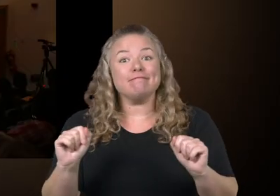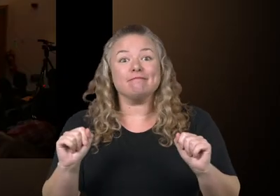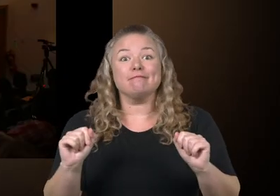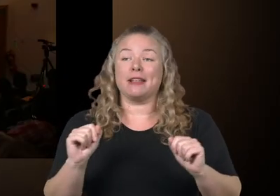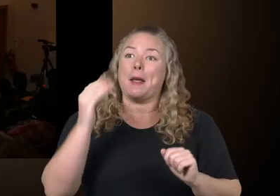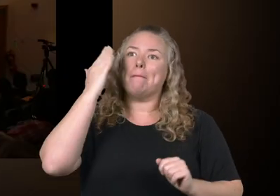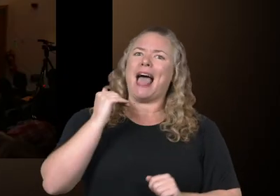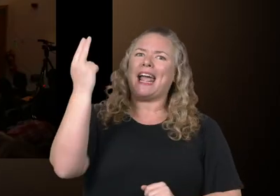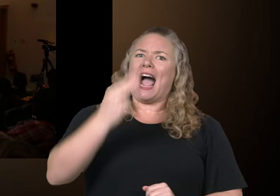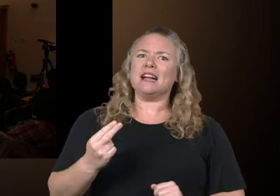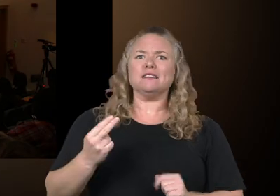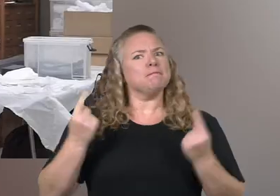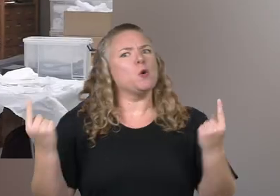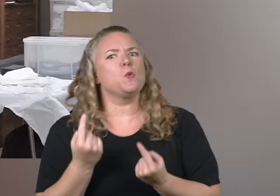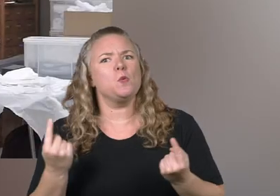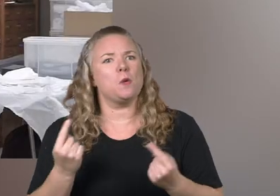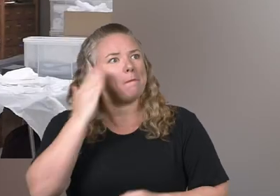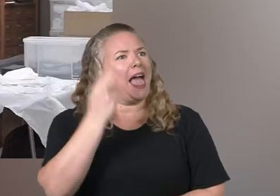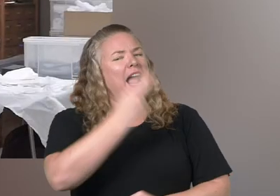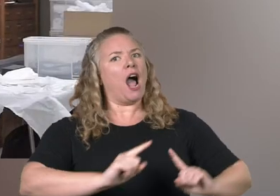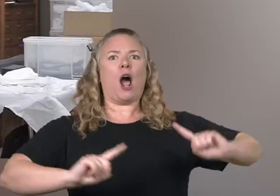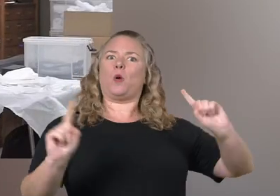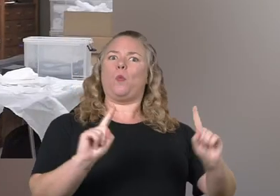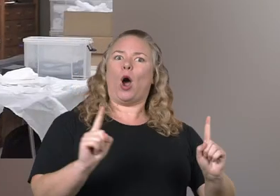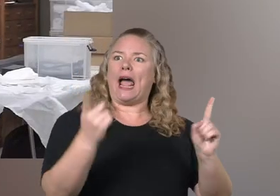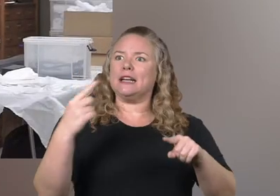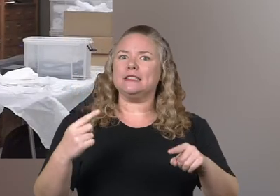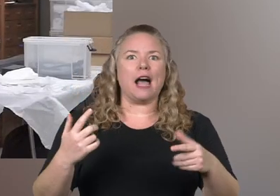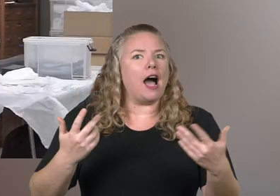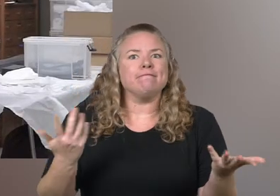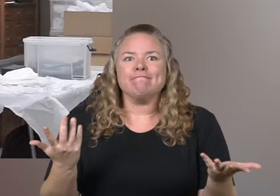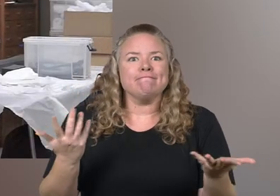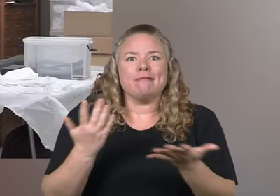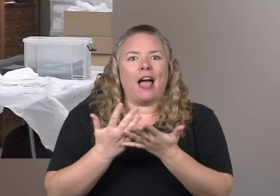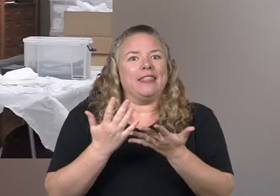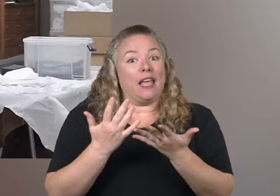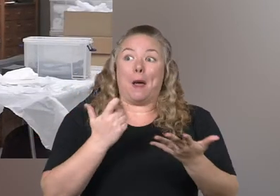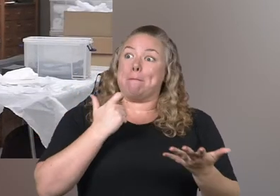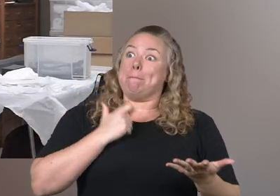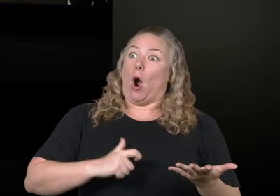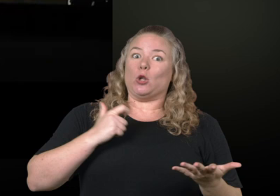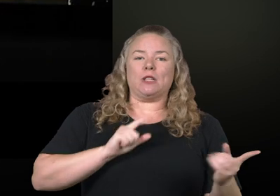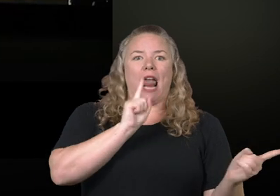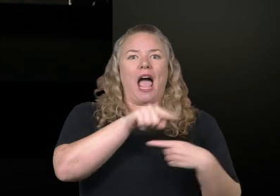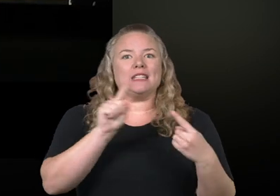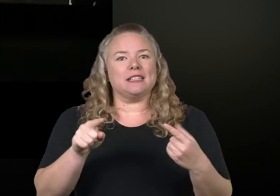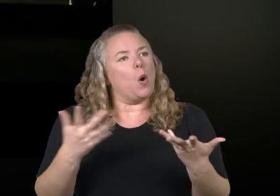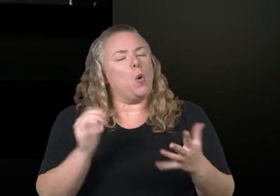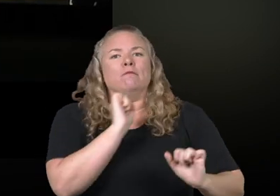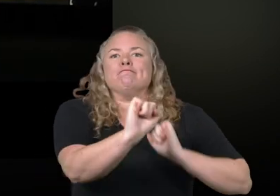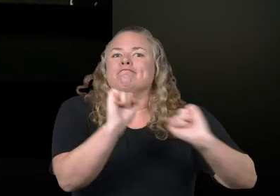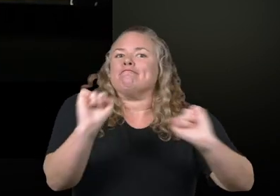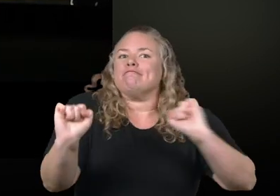artist and what is black art, I think is a very one that the answers to those questions are very personal.